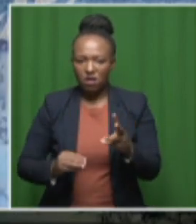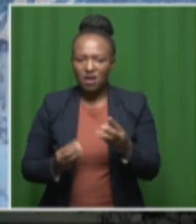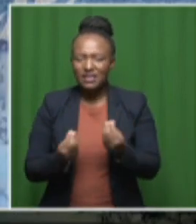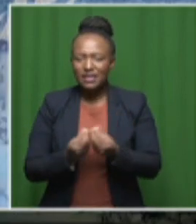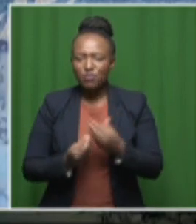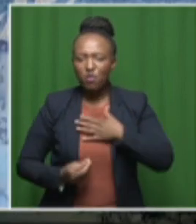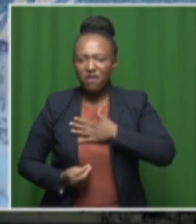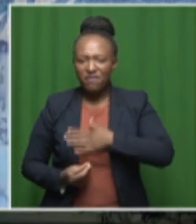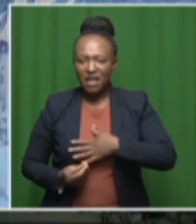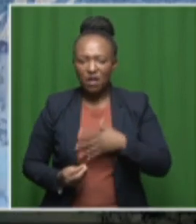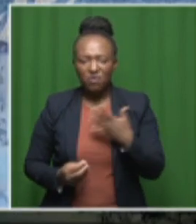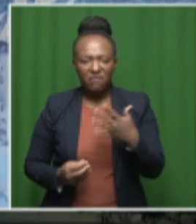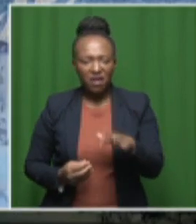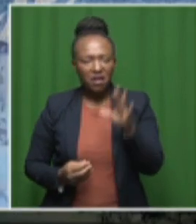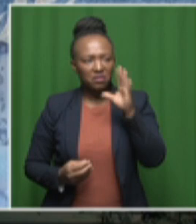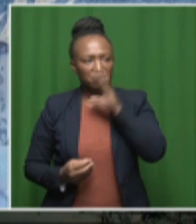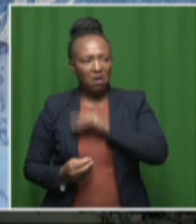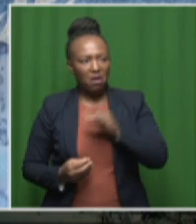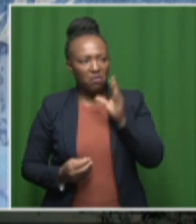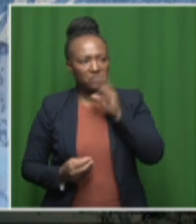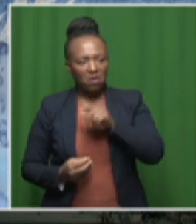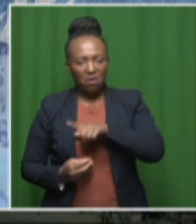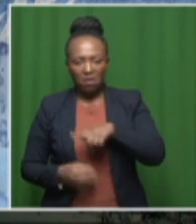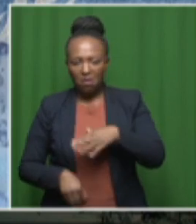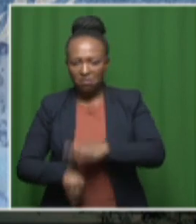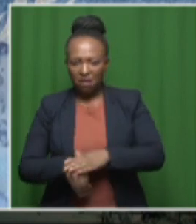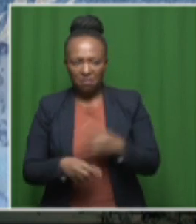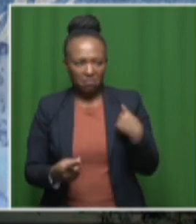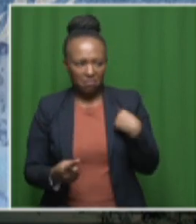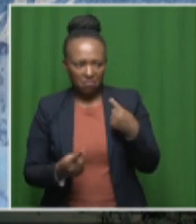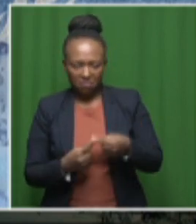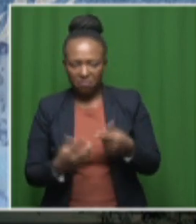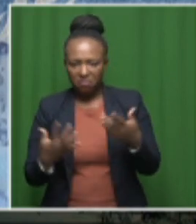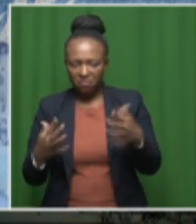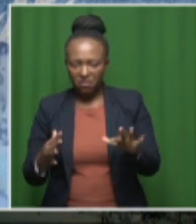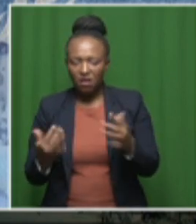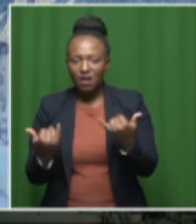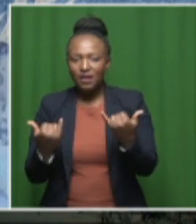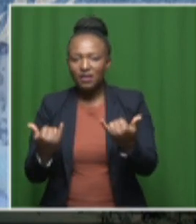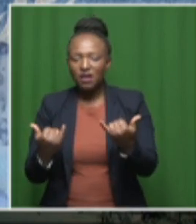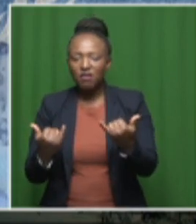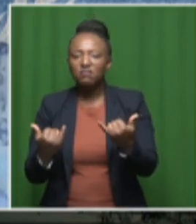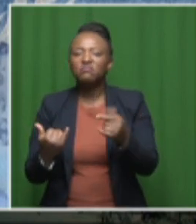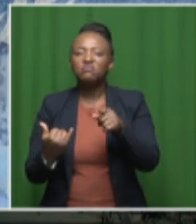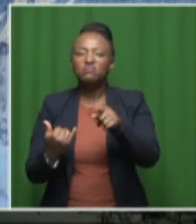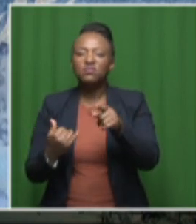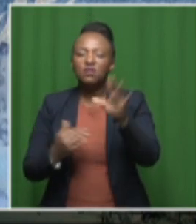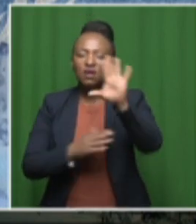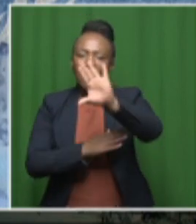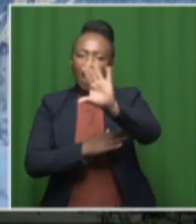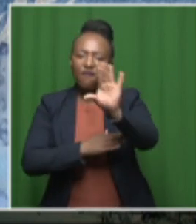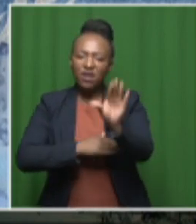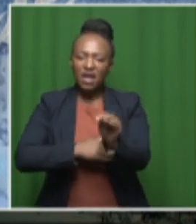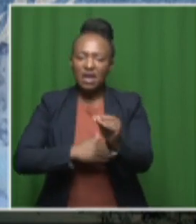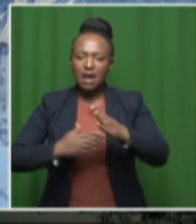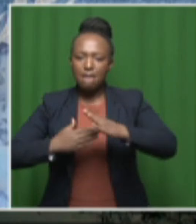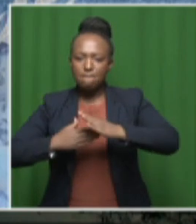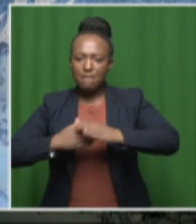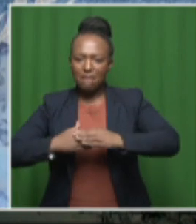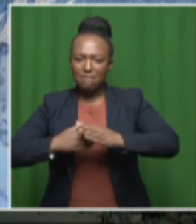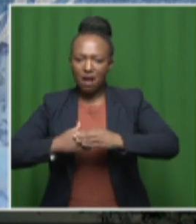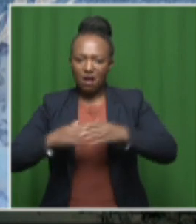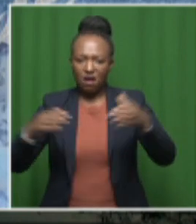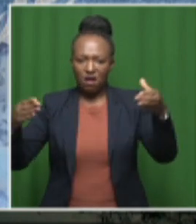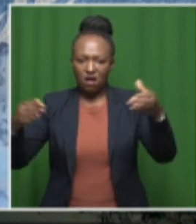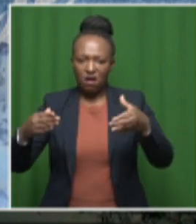speaking about for a very, very long time. I mean, when you look at that list, the omission of the likes of an African member is something that is